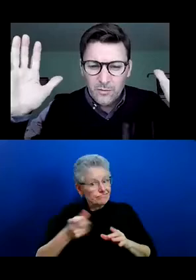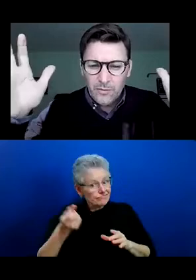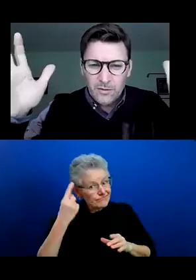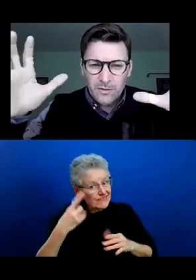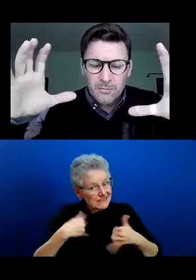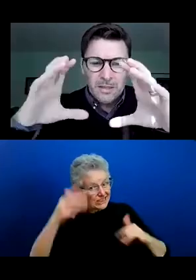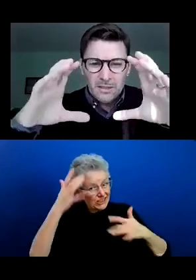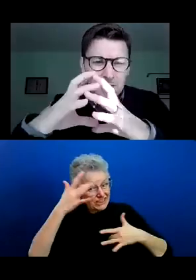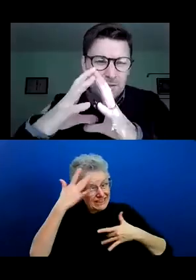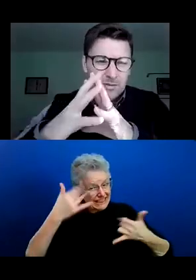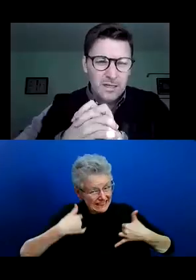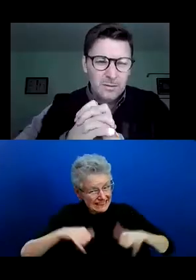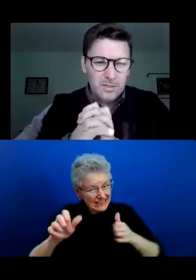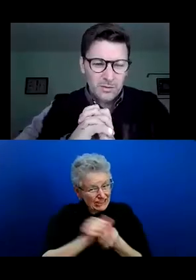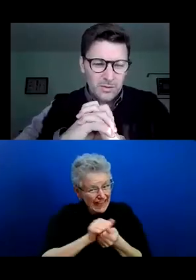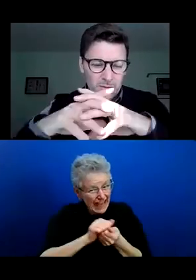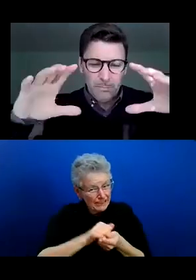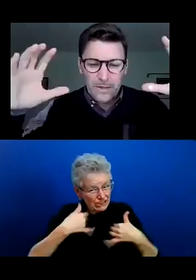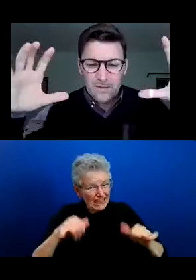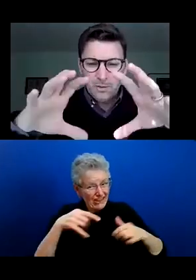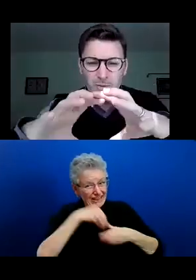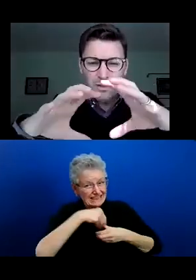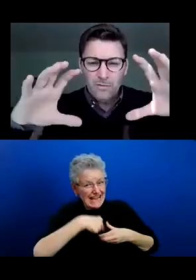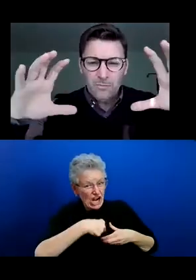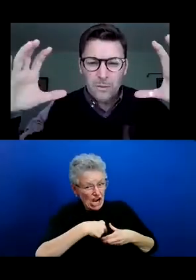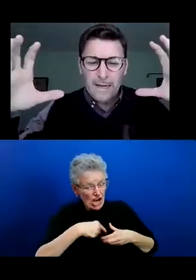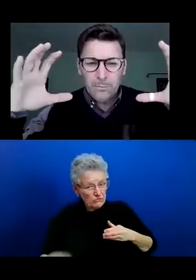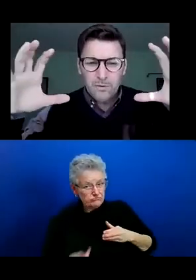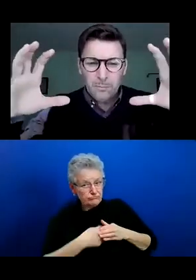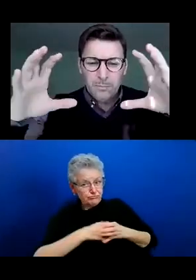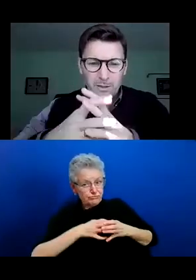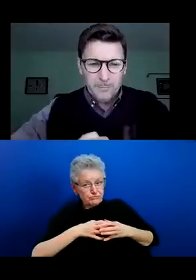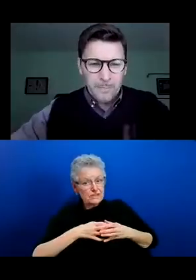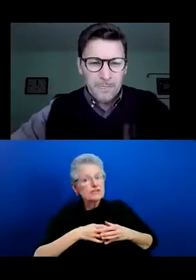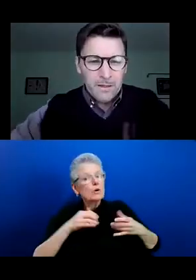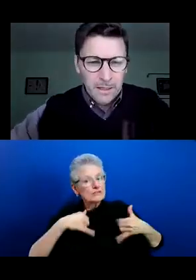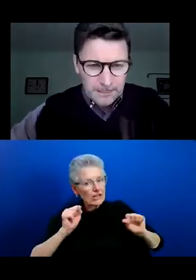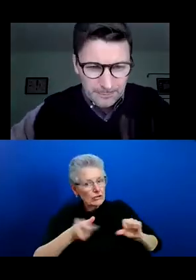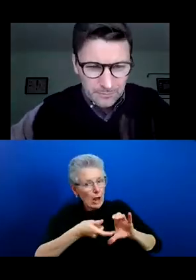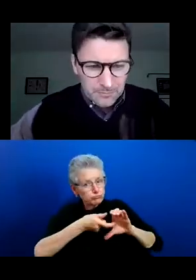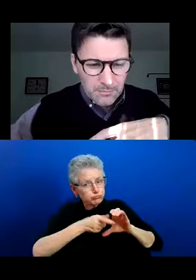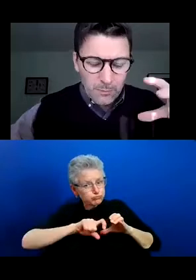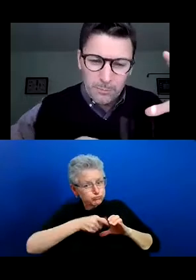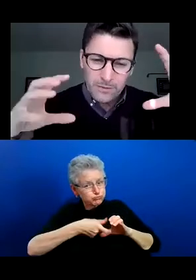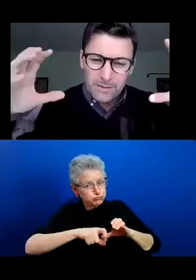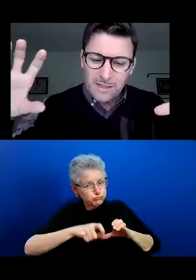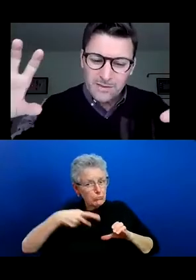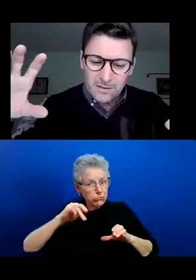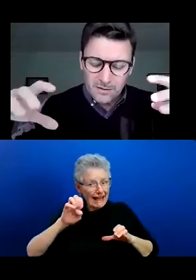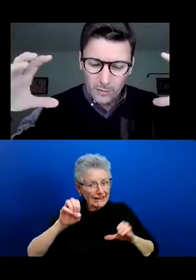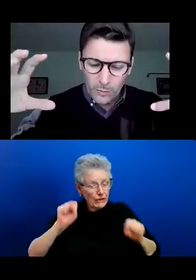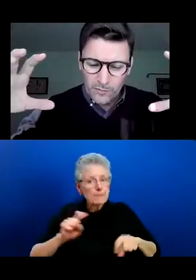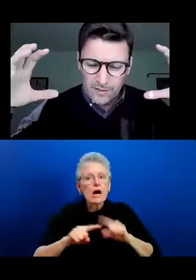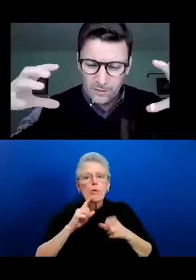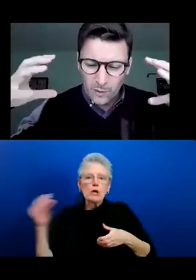That endothelium is still damaged. So there's still the possibility of plaque building up in there. And we put the stents